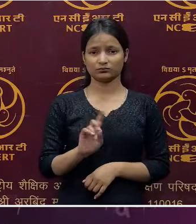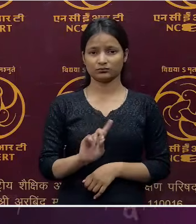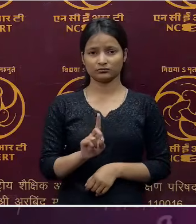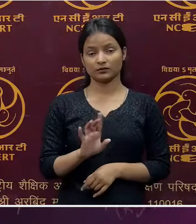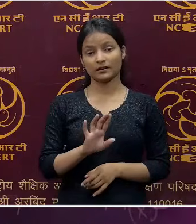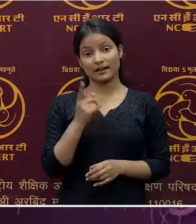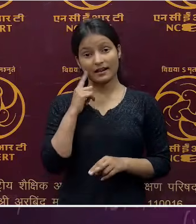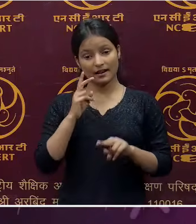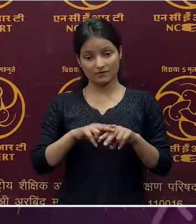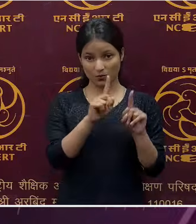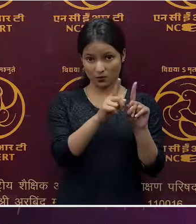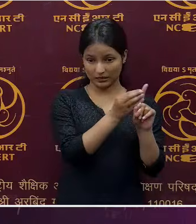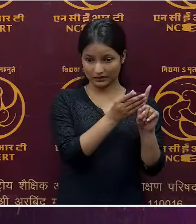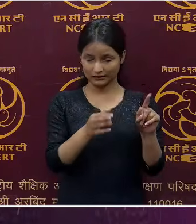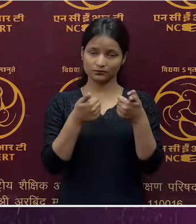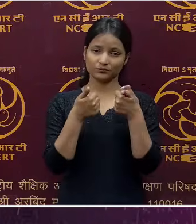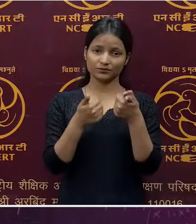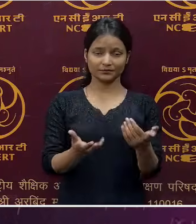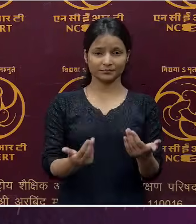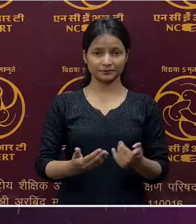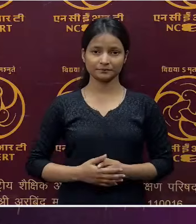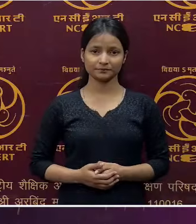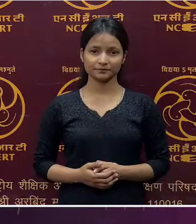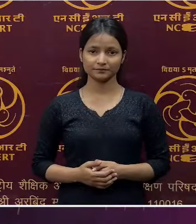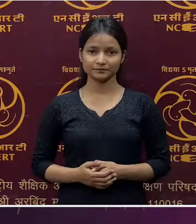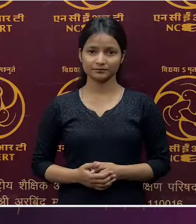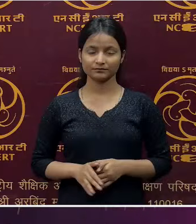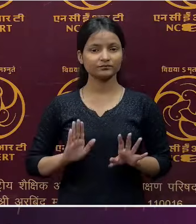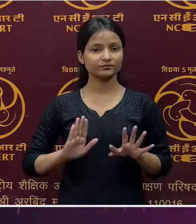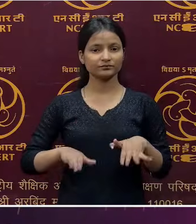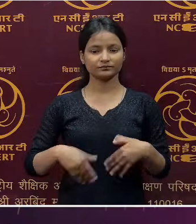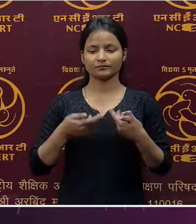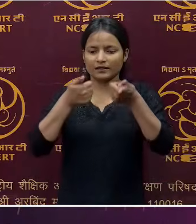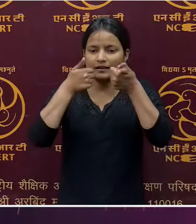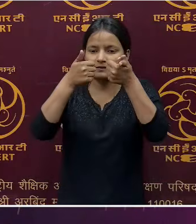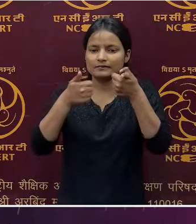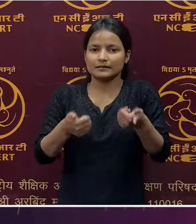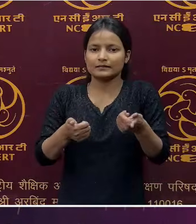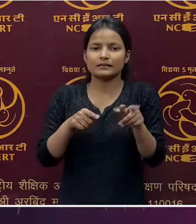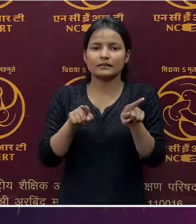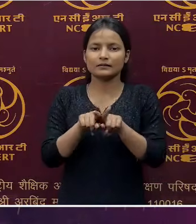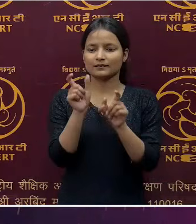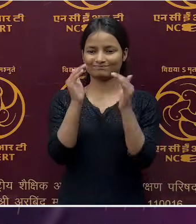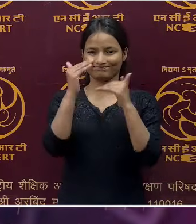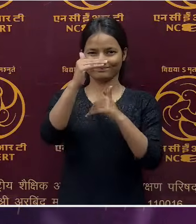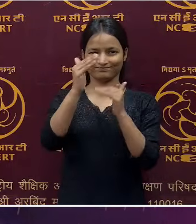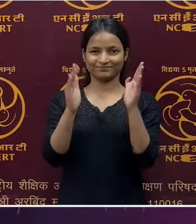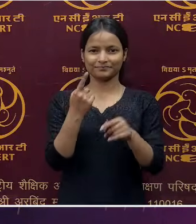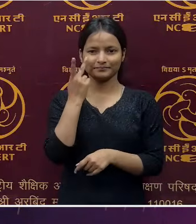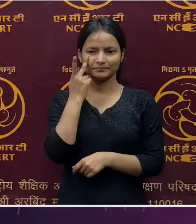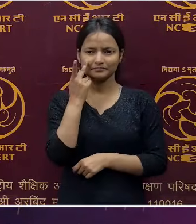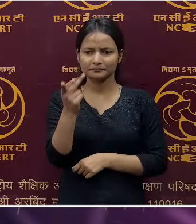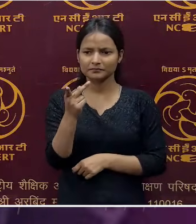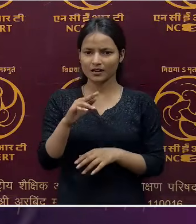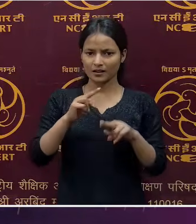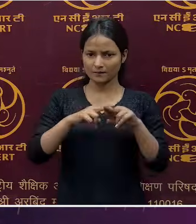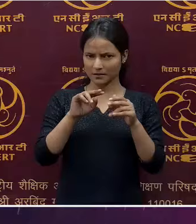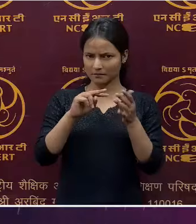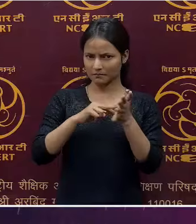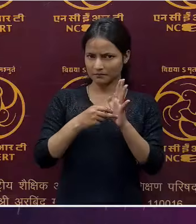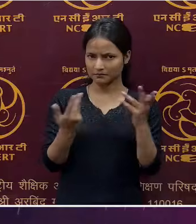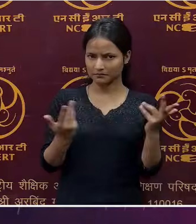we have to click on the result button, and we can read the definition of the function, how it is differentiated from the